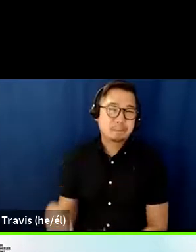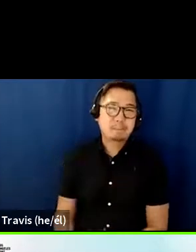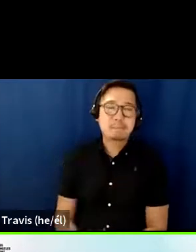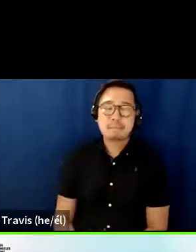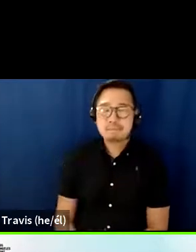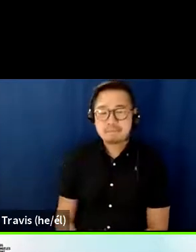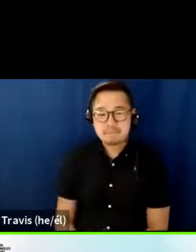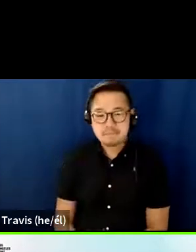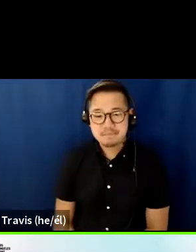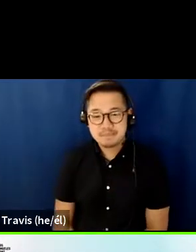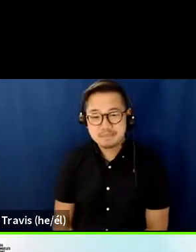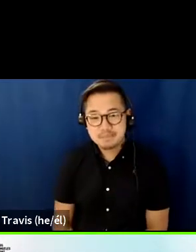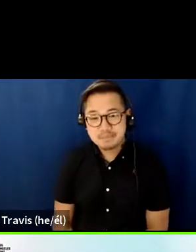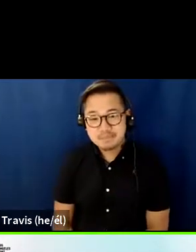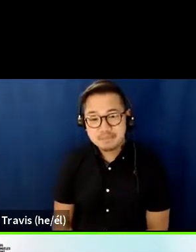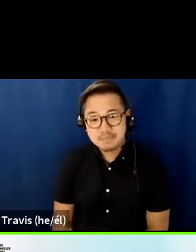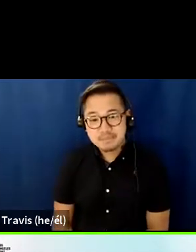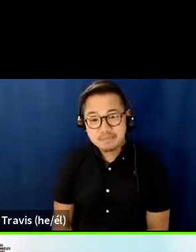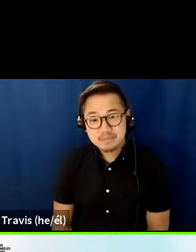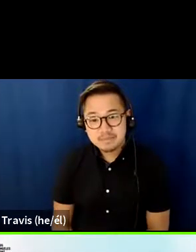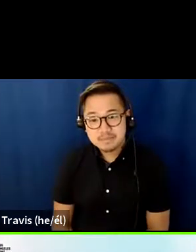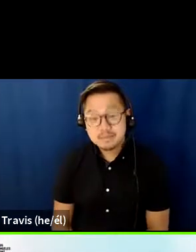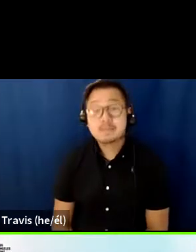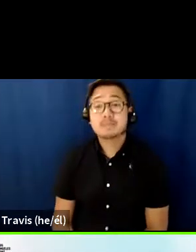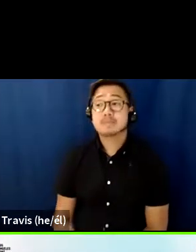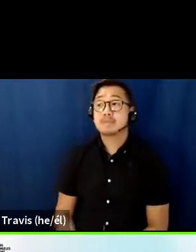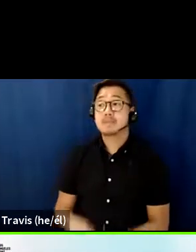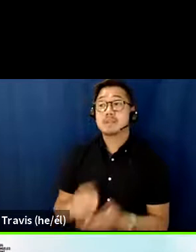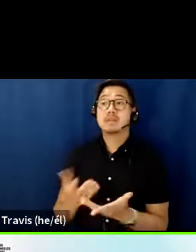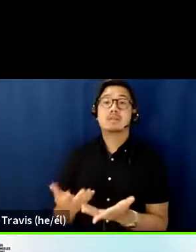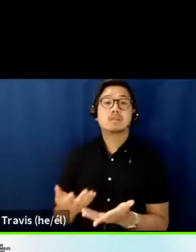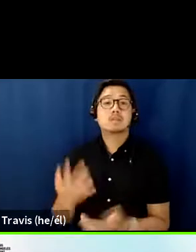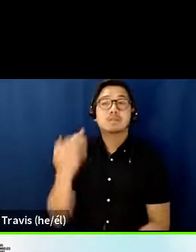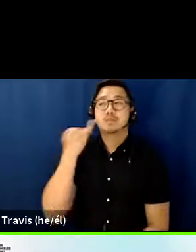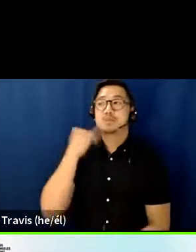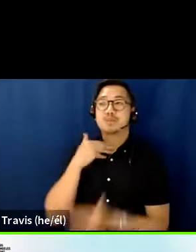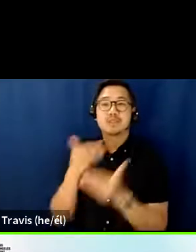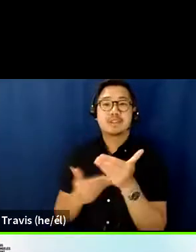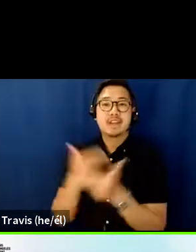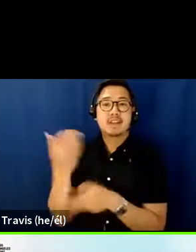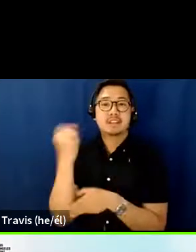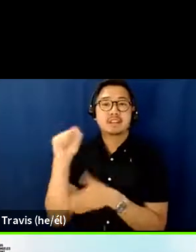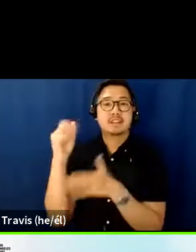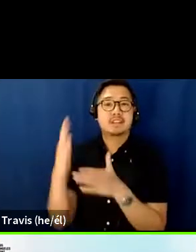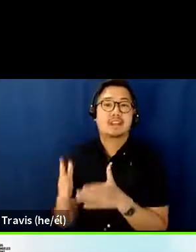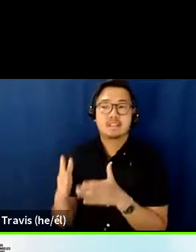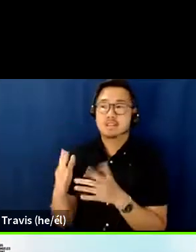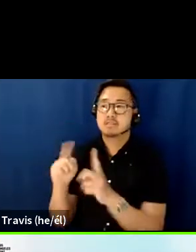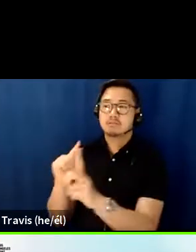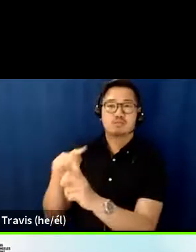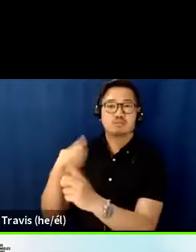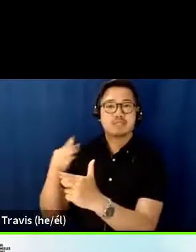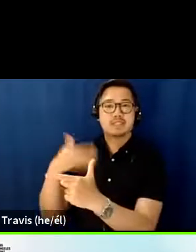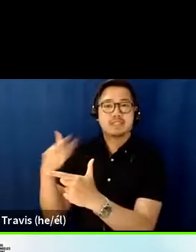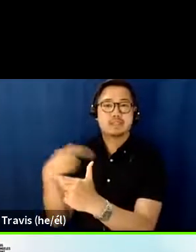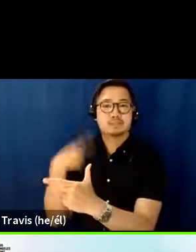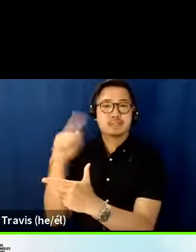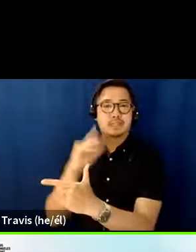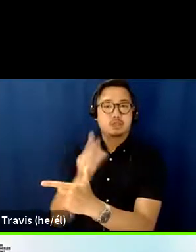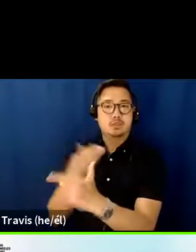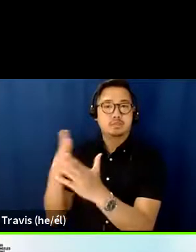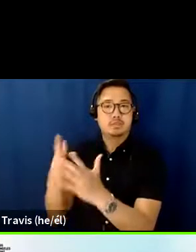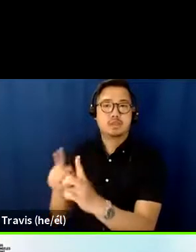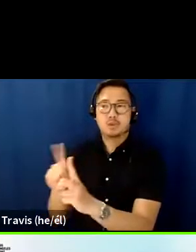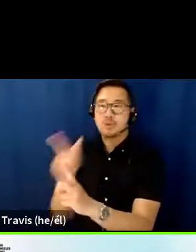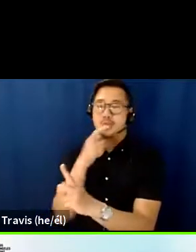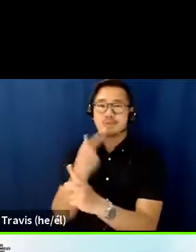What would you tell that next activist, that next organizer, that next Black trans person that's come into